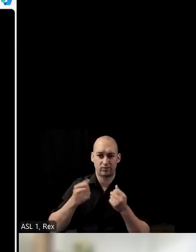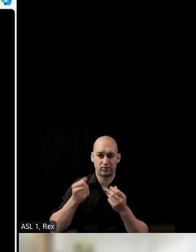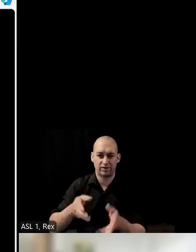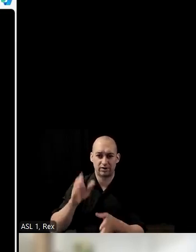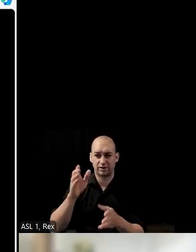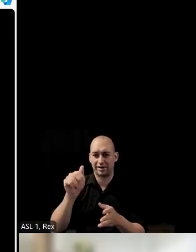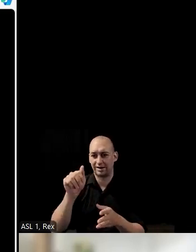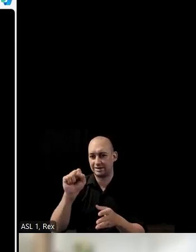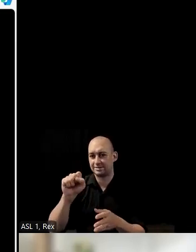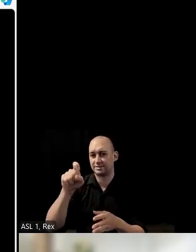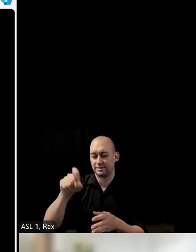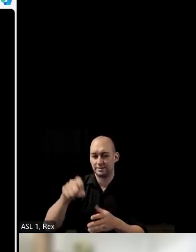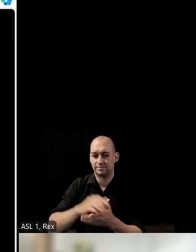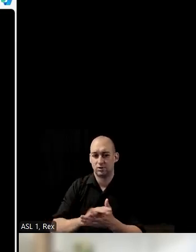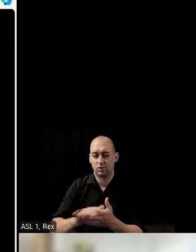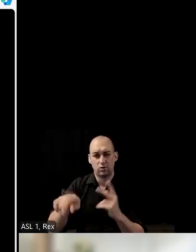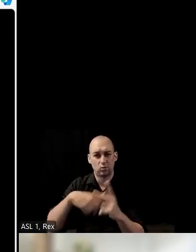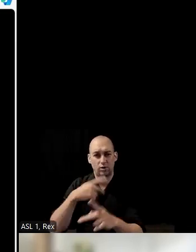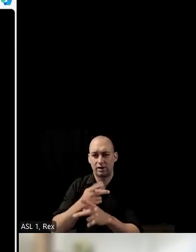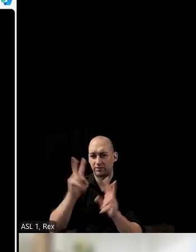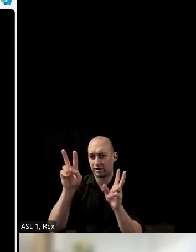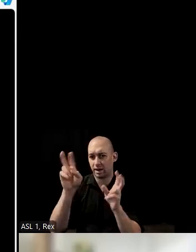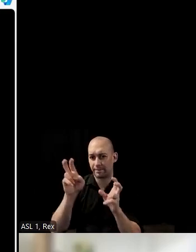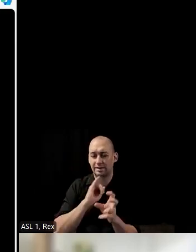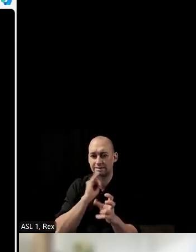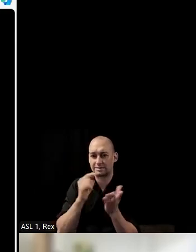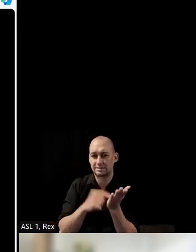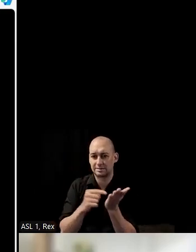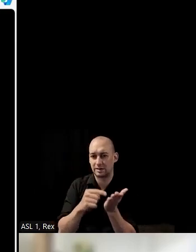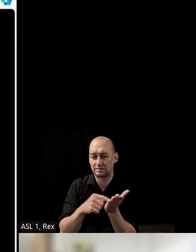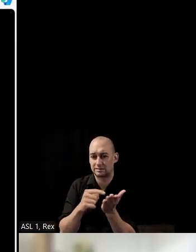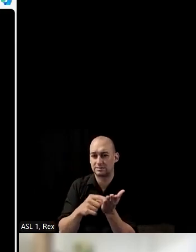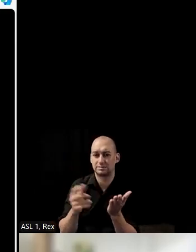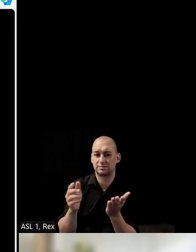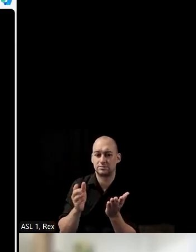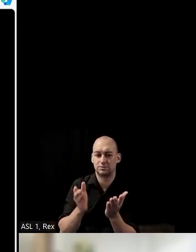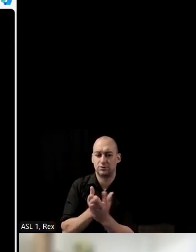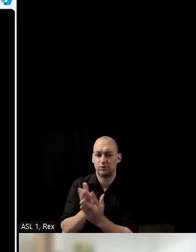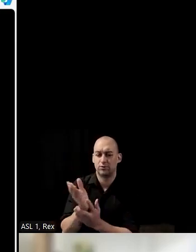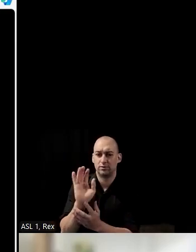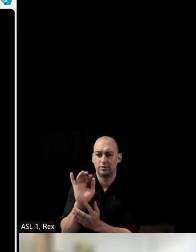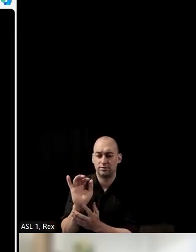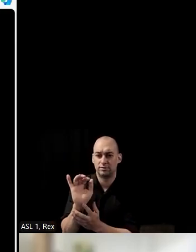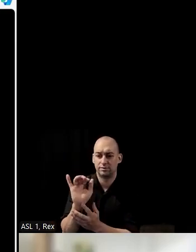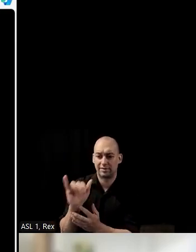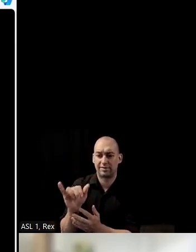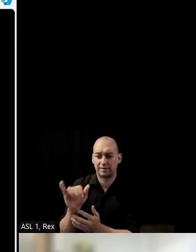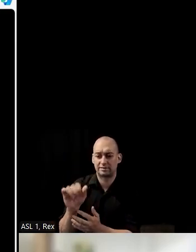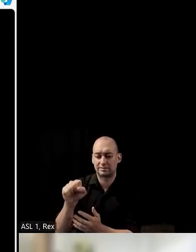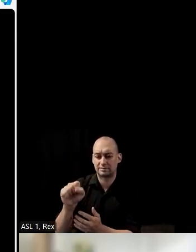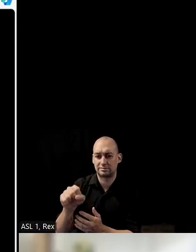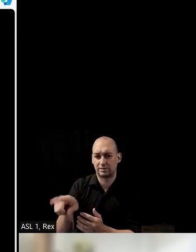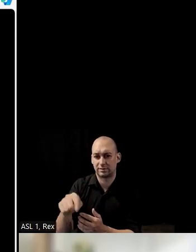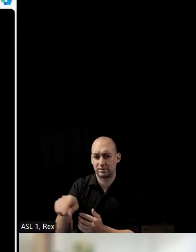So what kind of topics are discussed during, stay there.